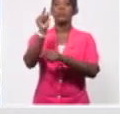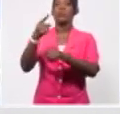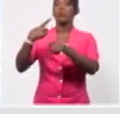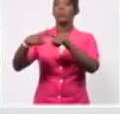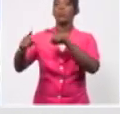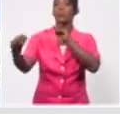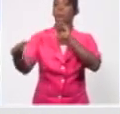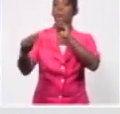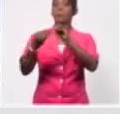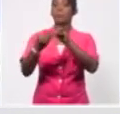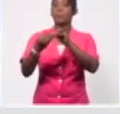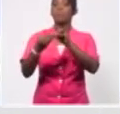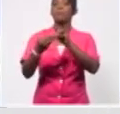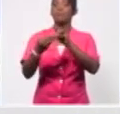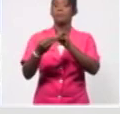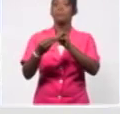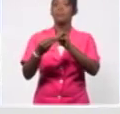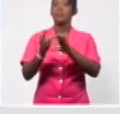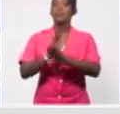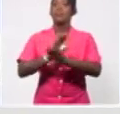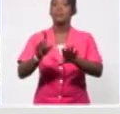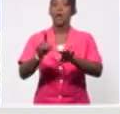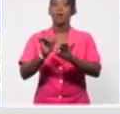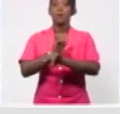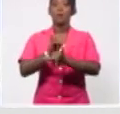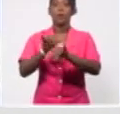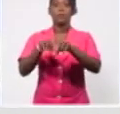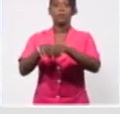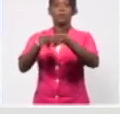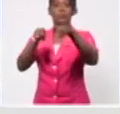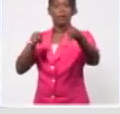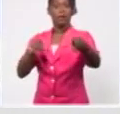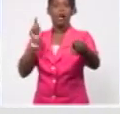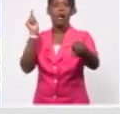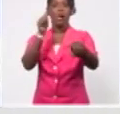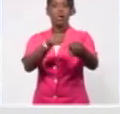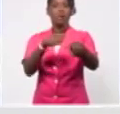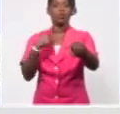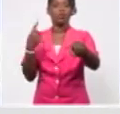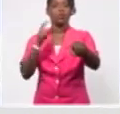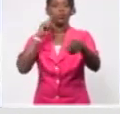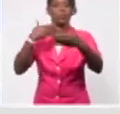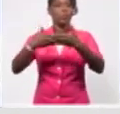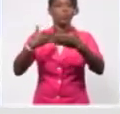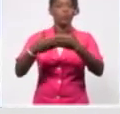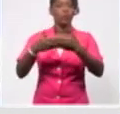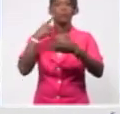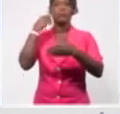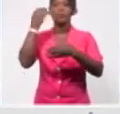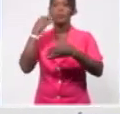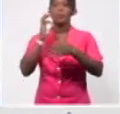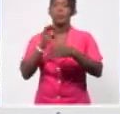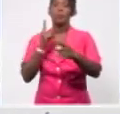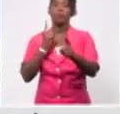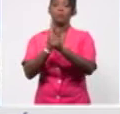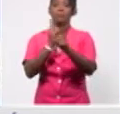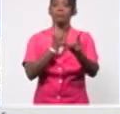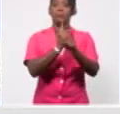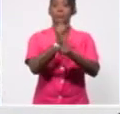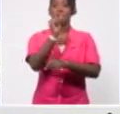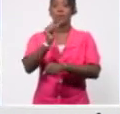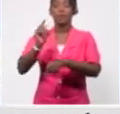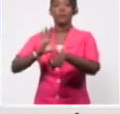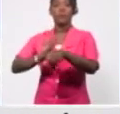Of the 60 cases diagnosed yesterday, the source of infection linked to 12 is yet to be